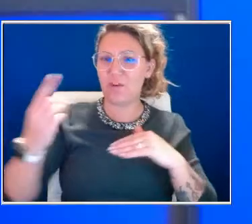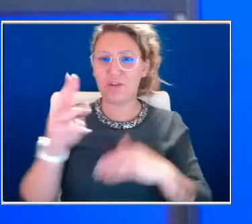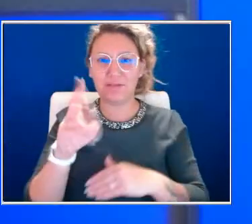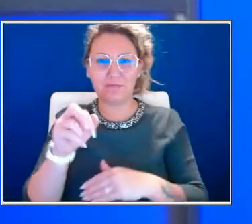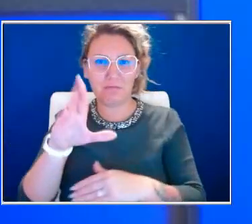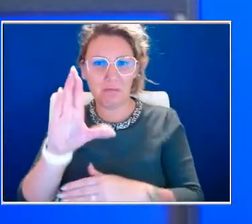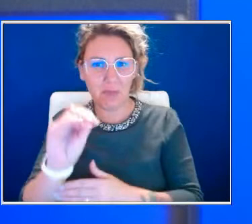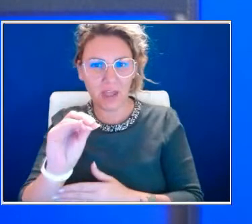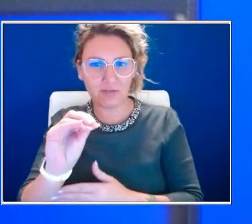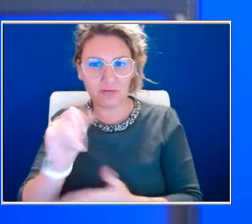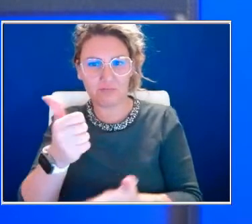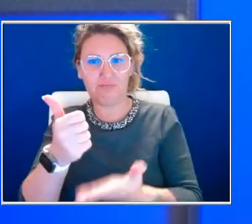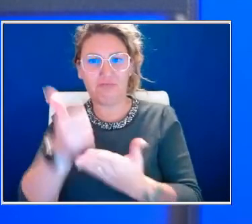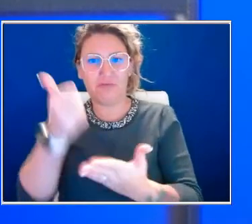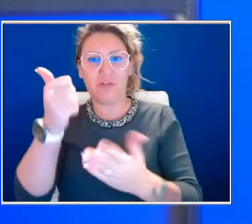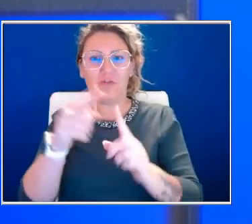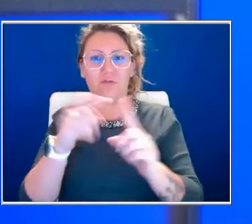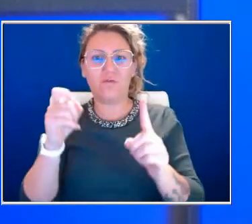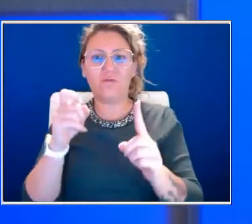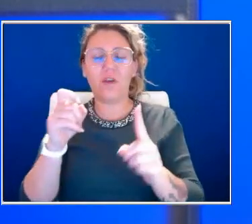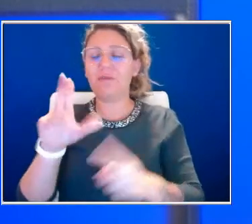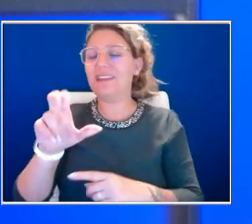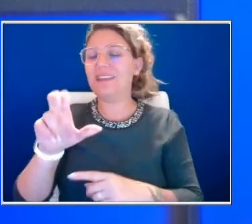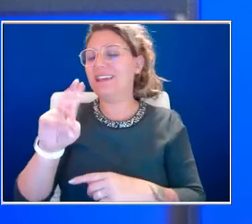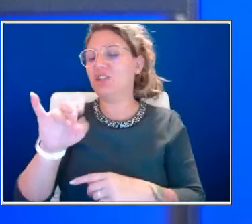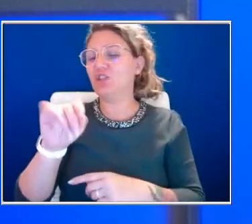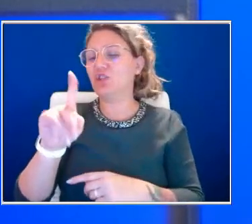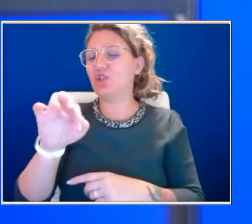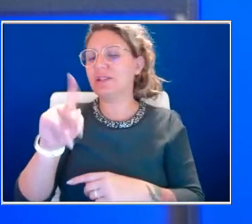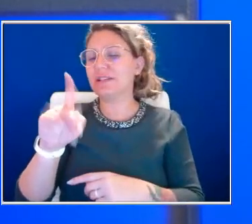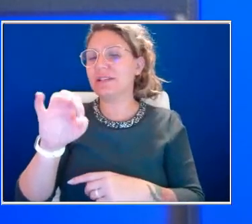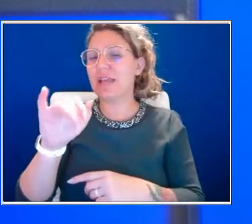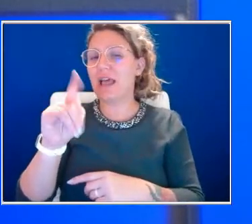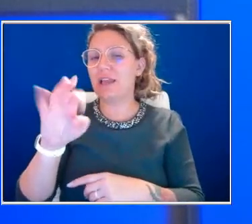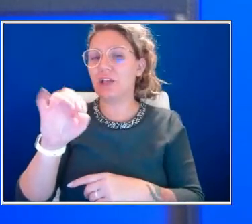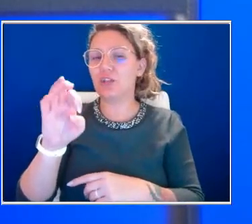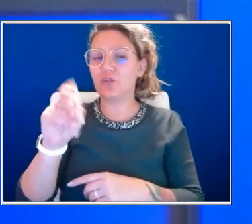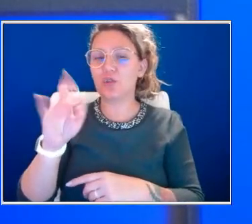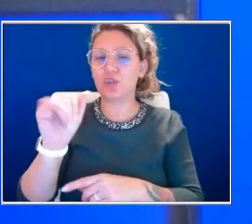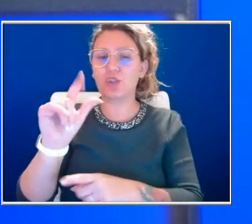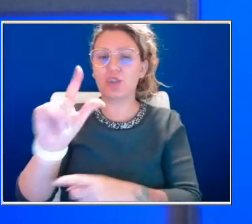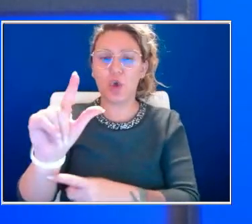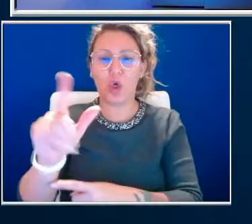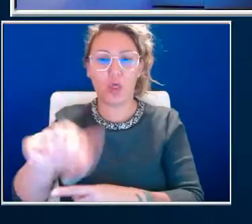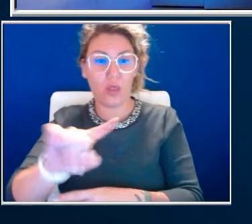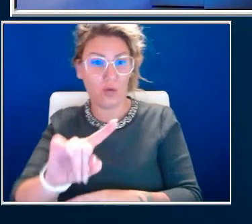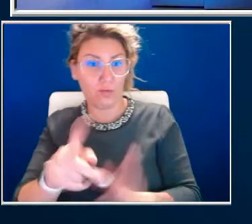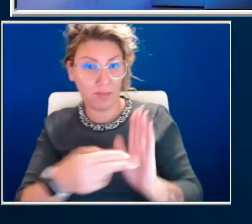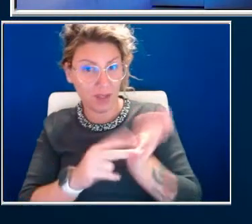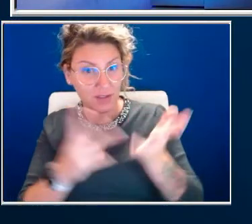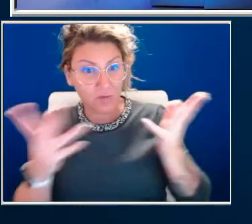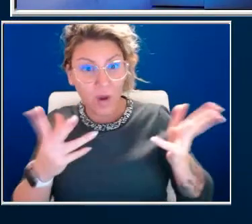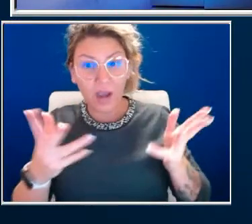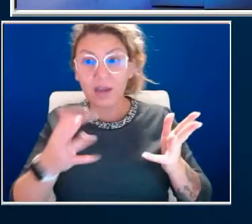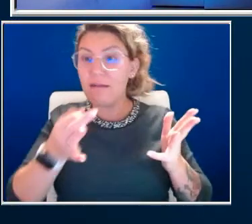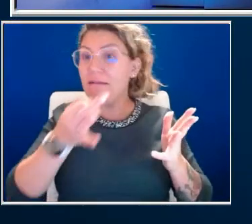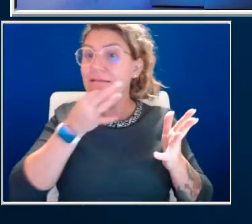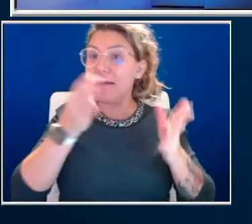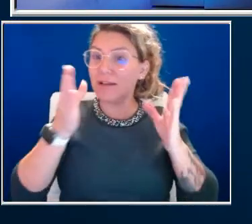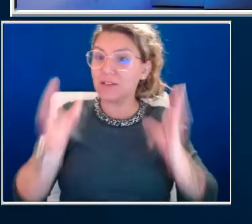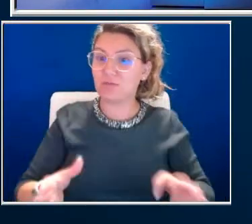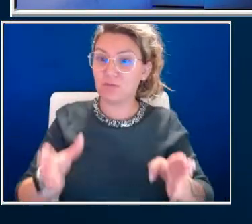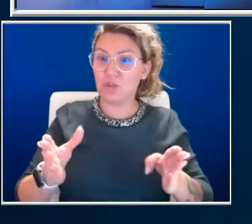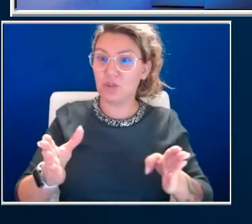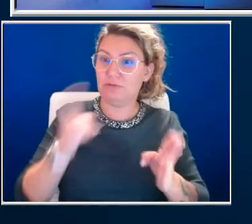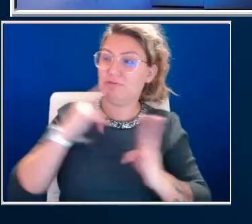the Intersocietal Accreditation Commission, which means these experts are the top of their field. So again, thank you so much for being here, Doctor, and